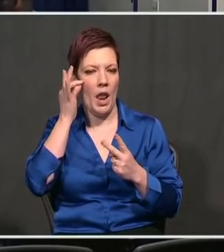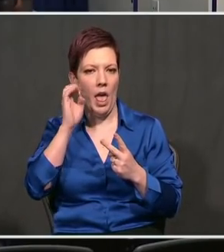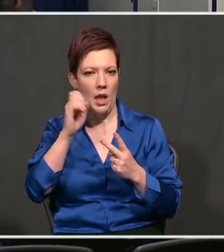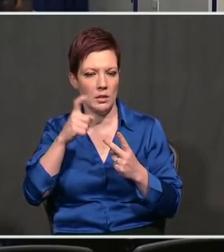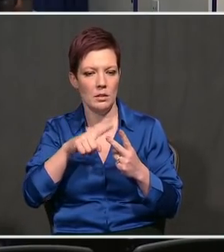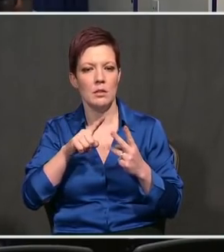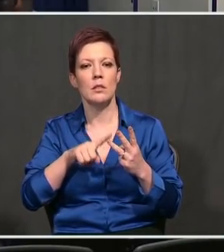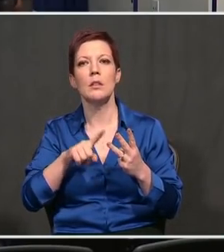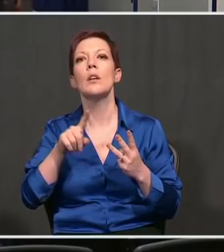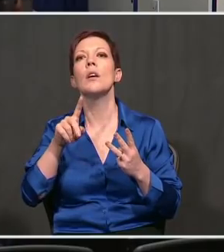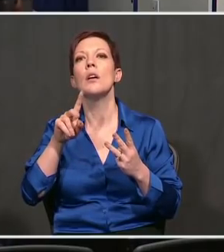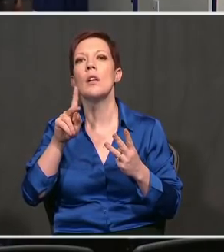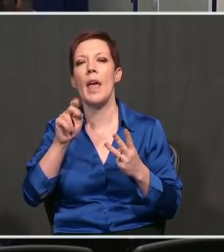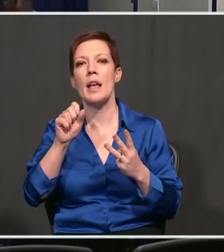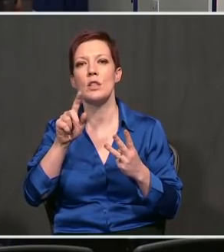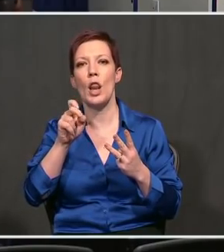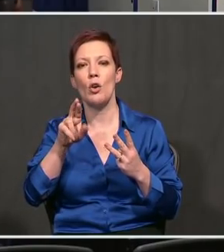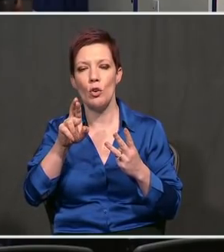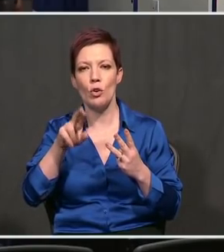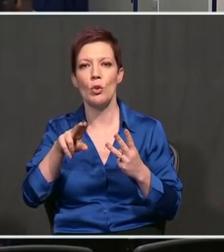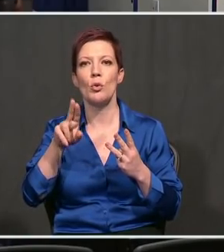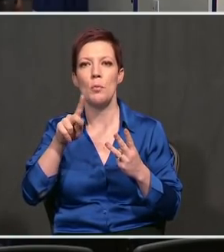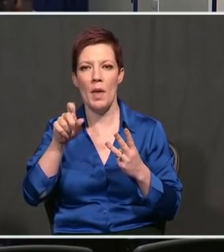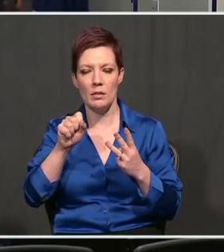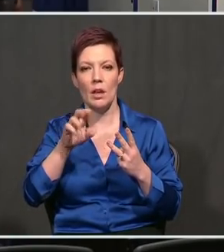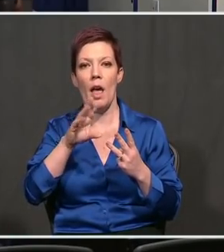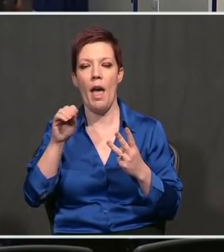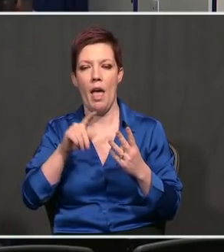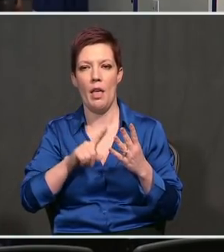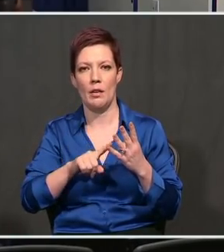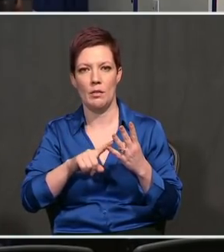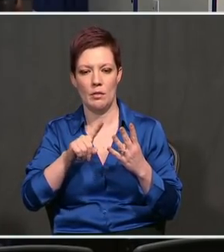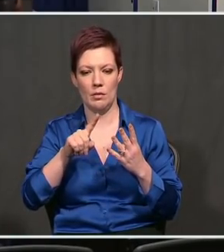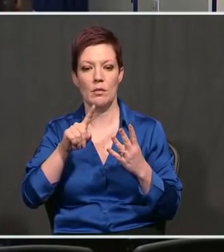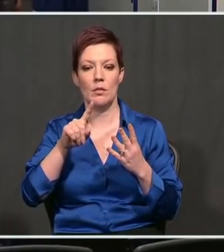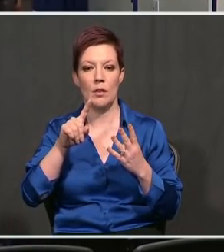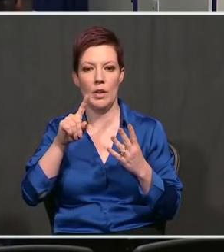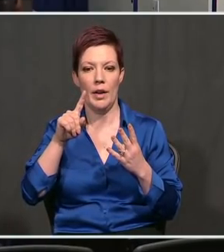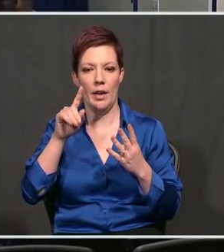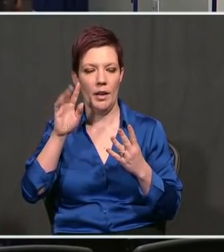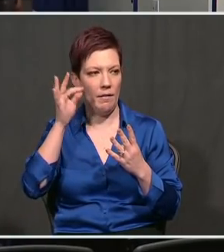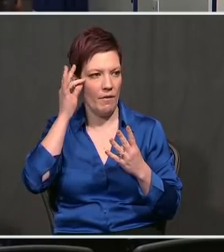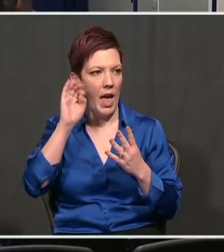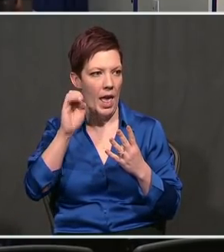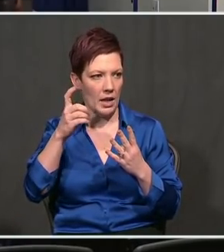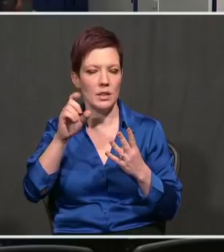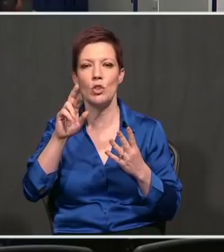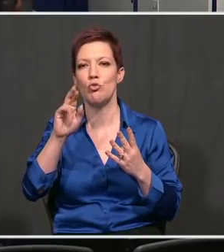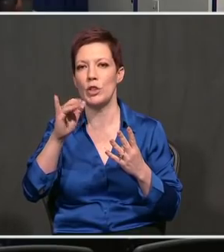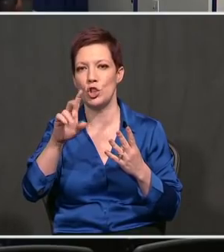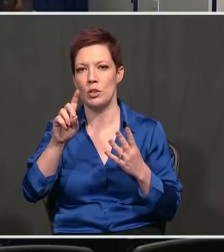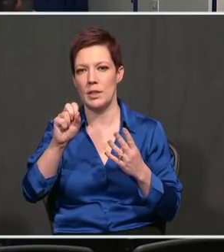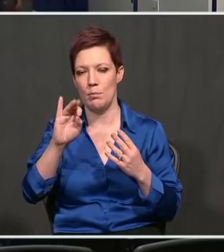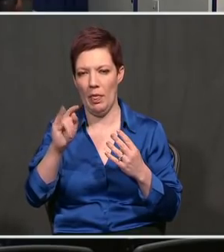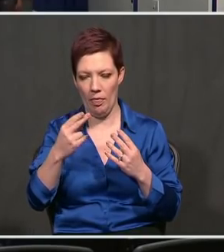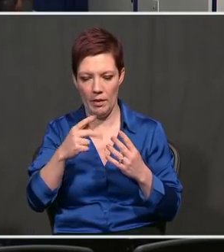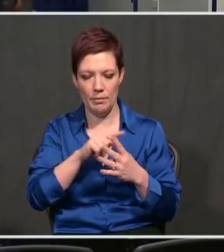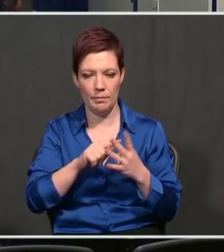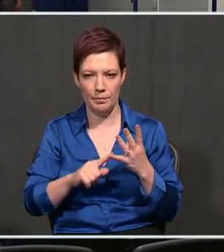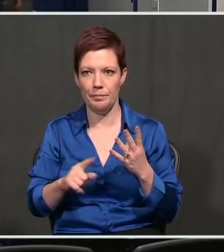finally Richard Smith, Regional President of the Americas for FedEx. So I'm going to lead with a few